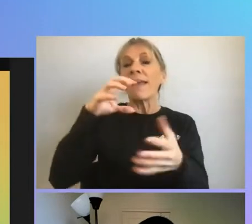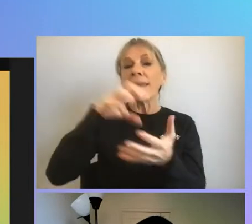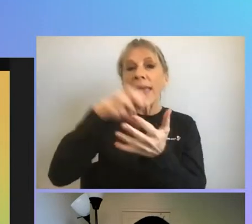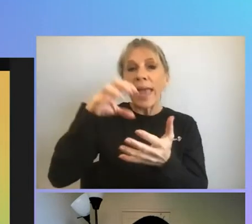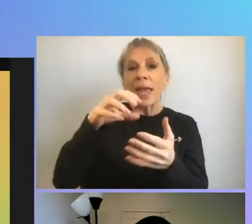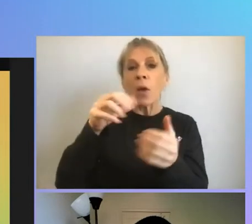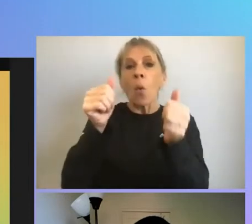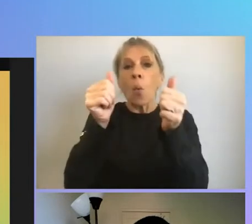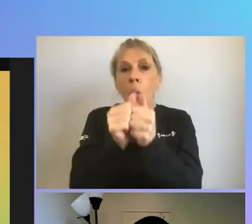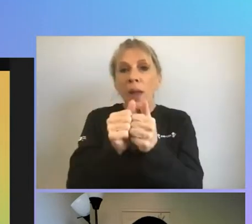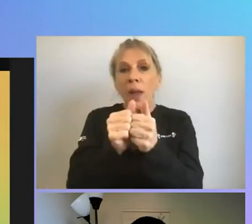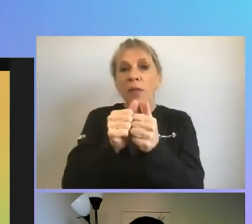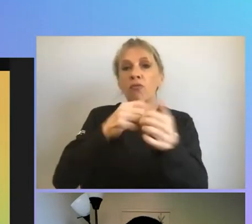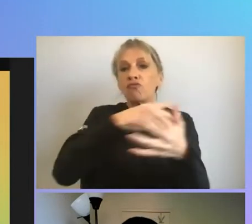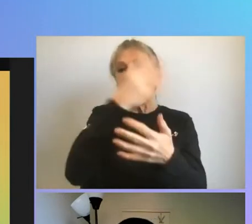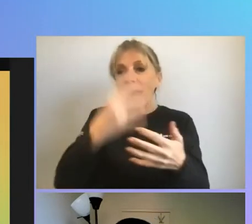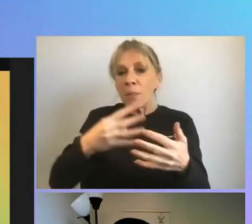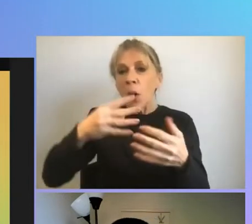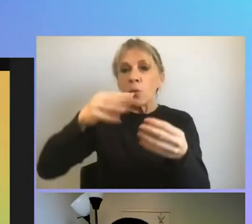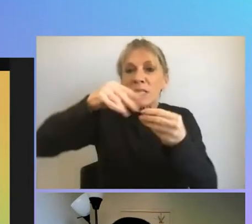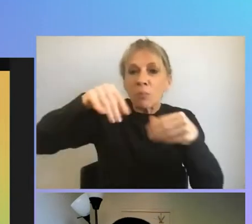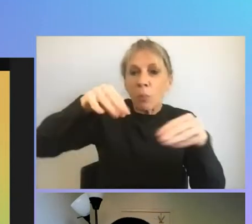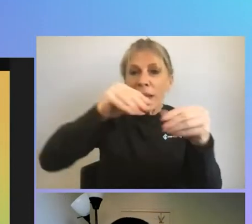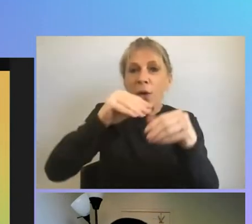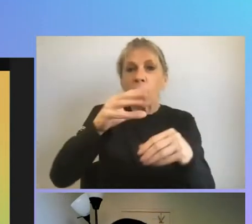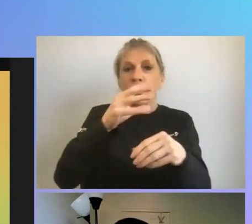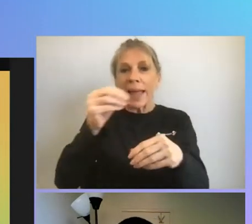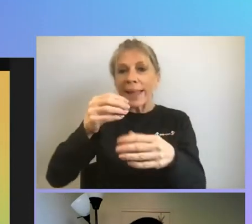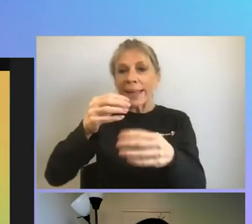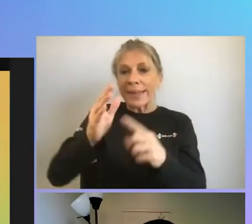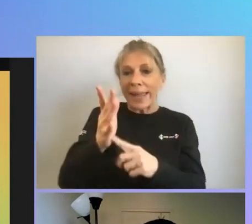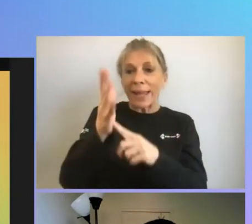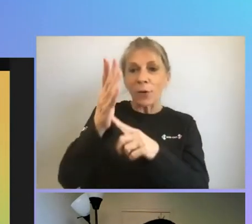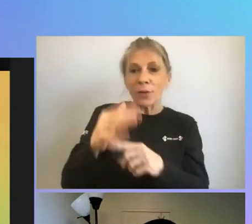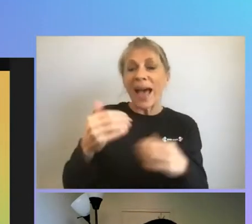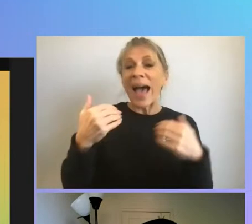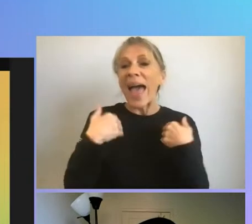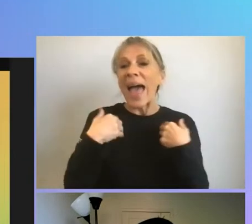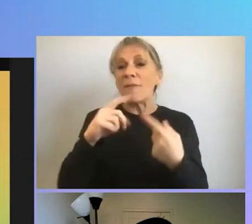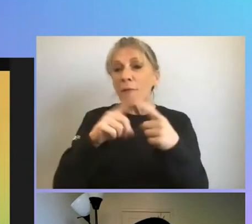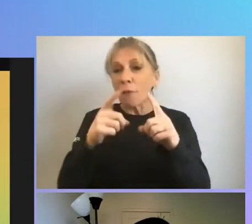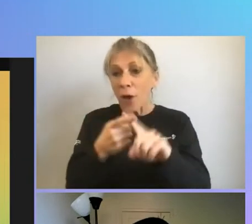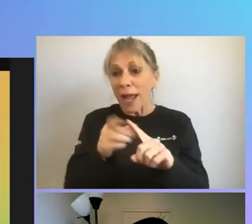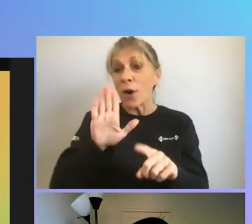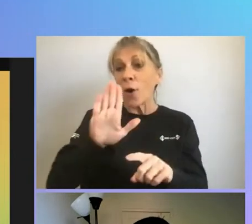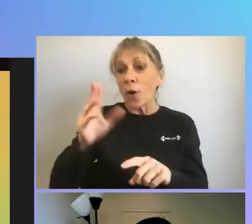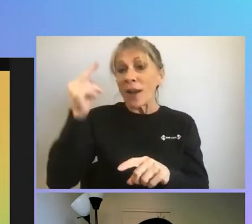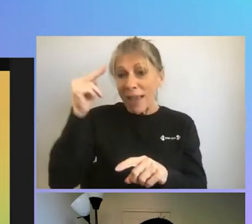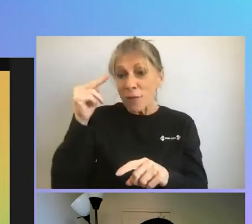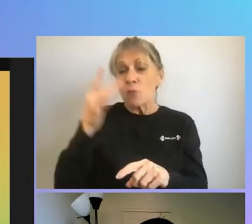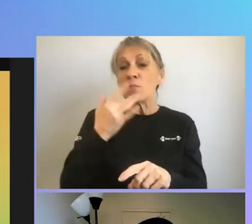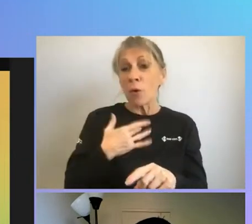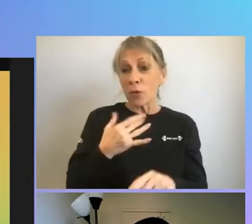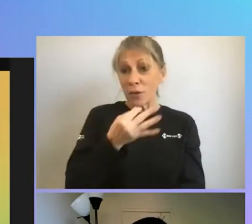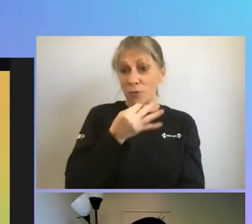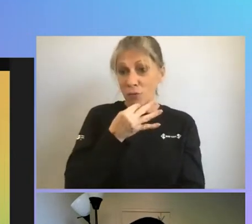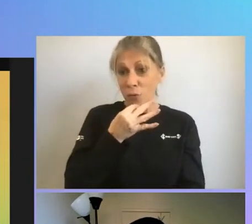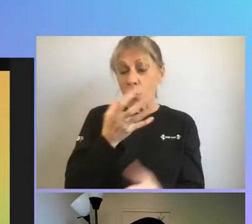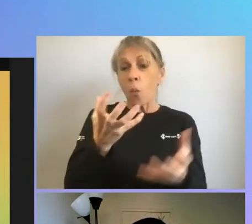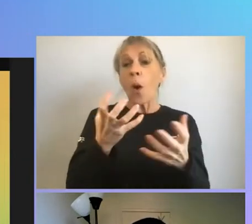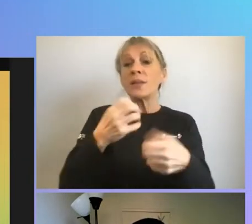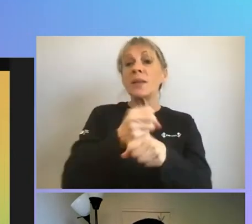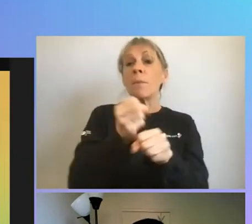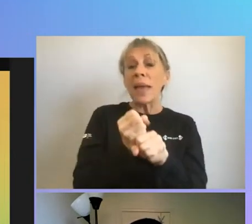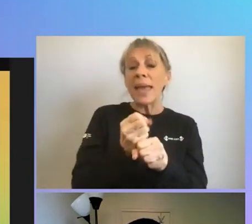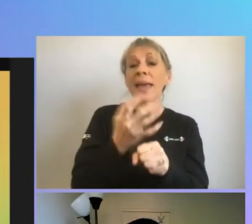candles, and so on. I have a friend, Susheta. Her nephew's birthday is coming up. She wants to make a birthday card